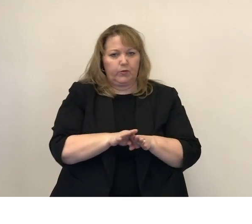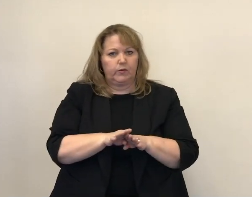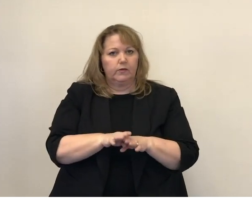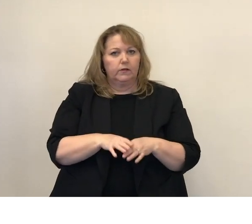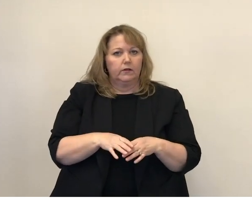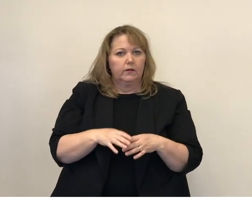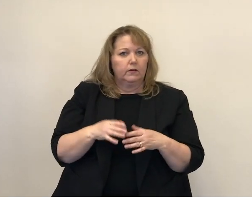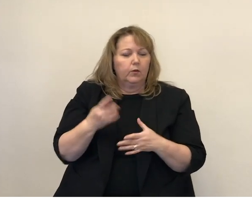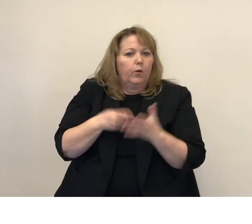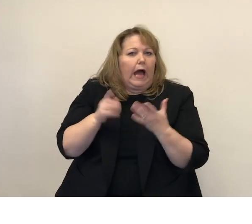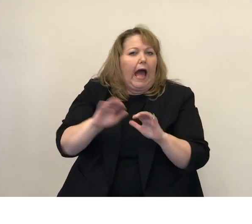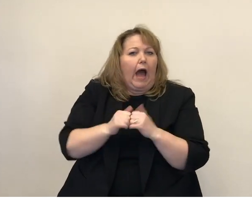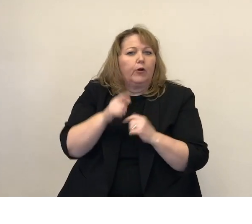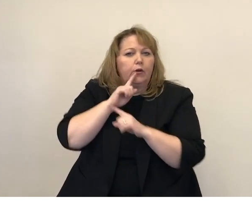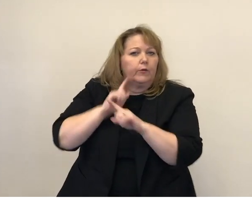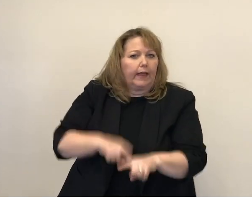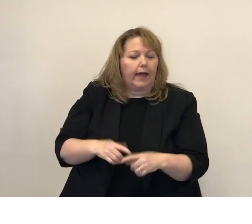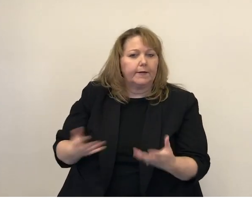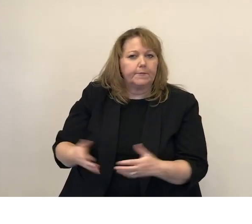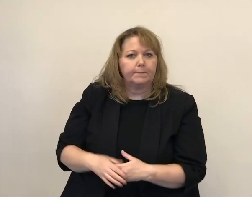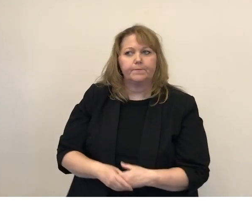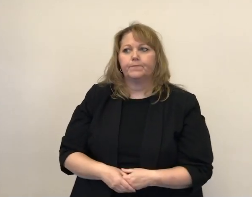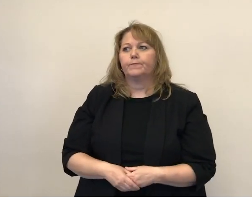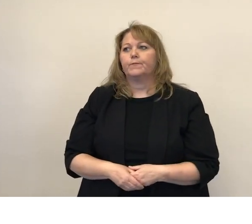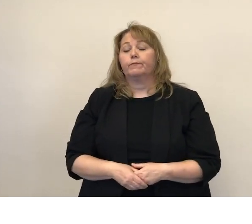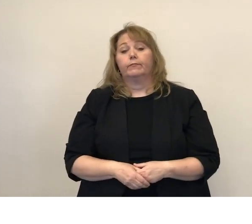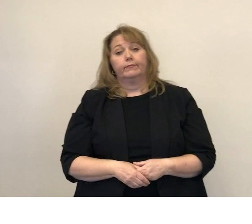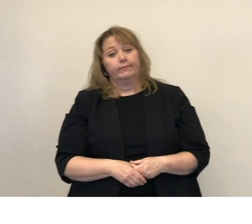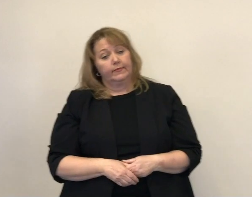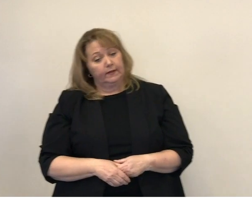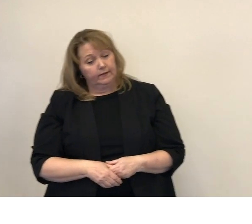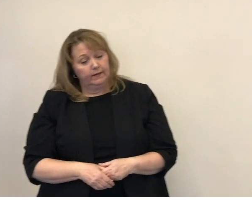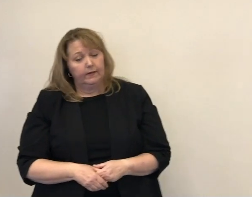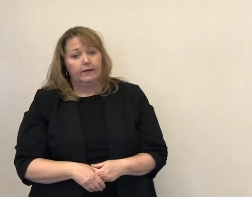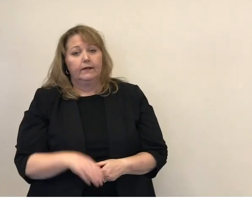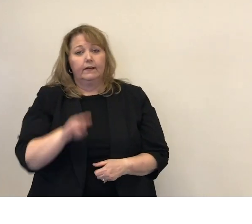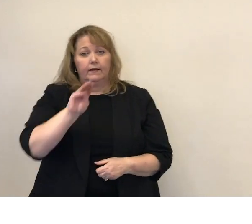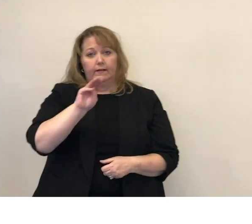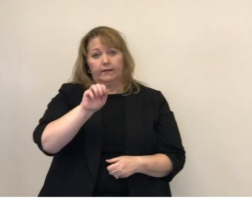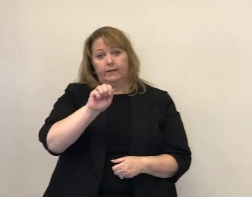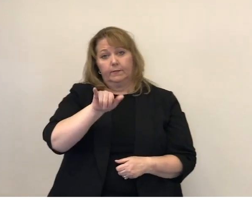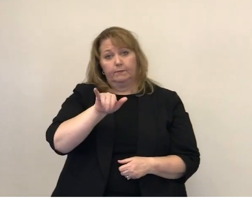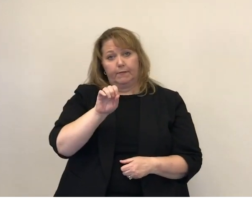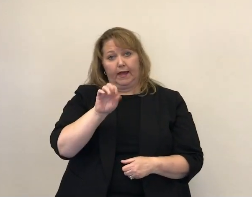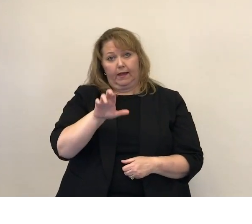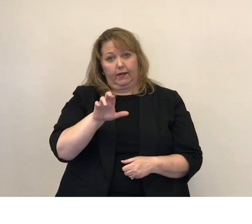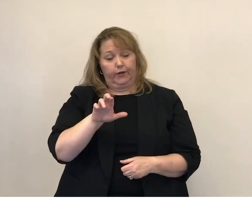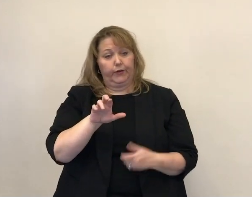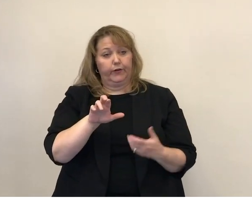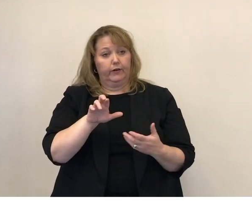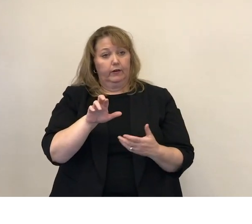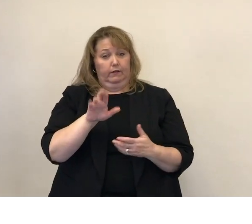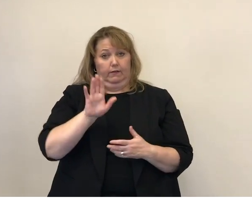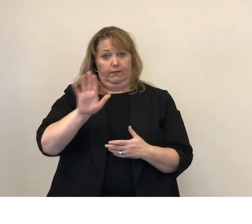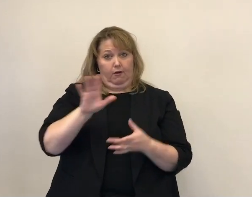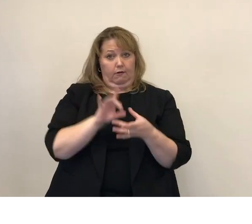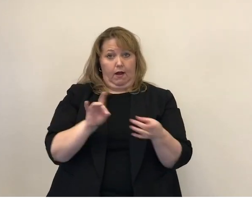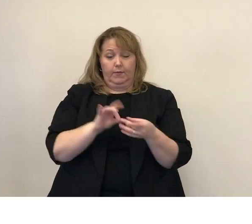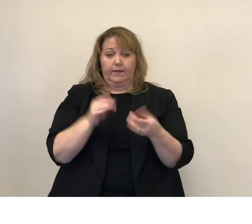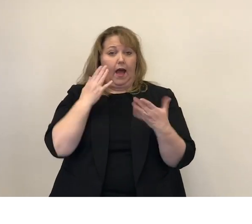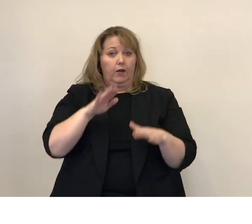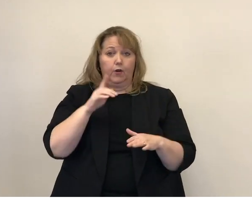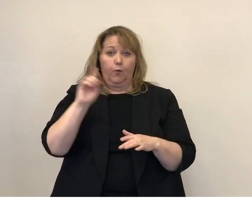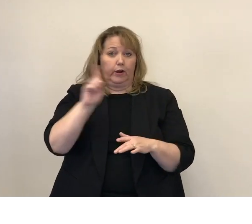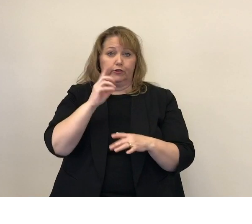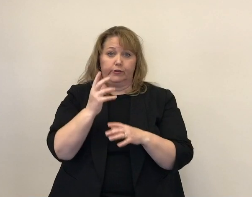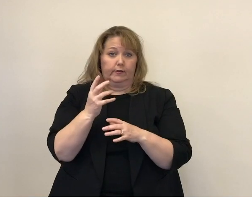Goodman. I've told you, I don't know who she's relying on for her experts, because none of my experts have given me anywhere near that information. I rely on